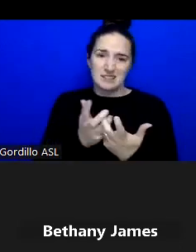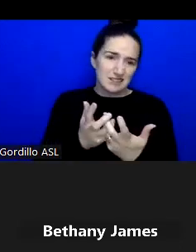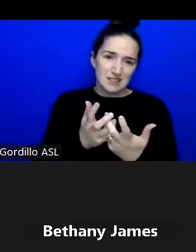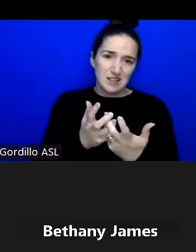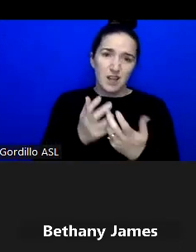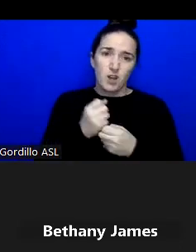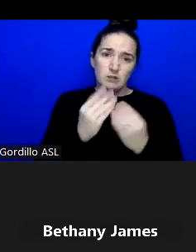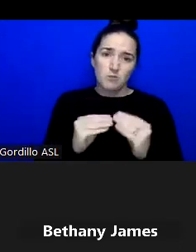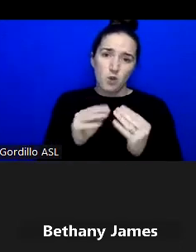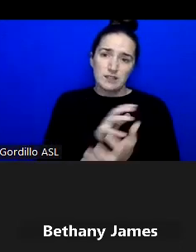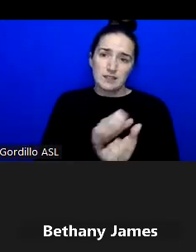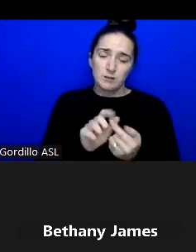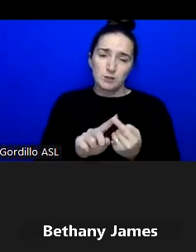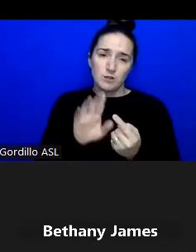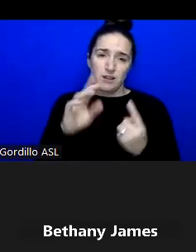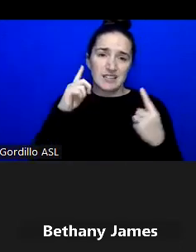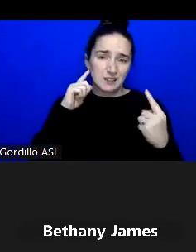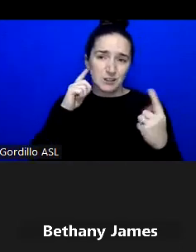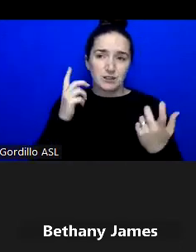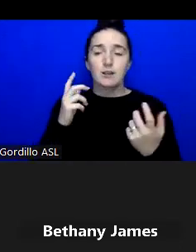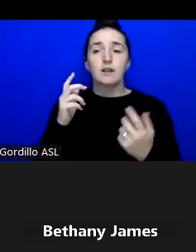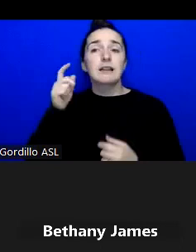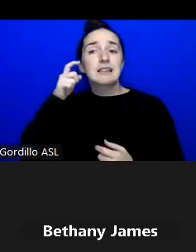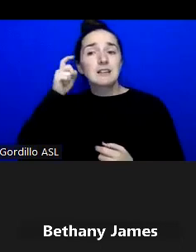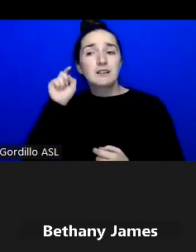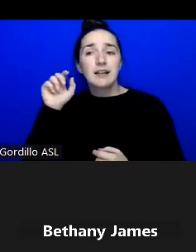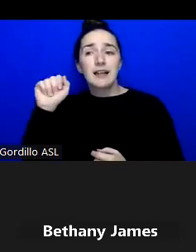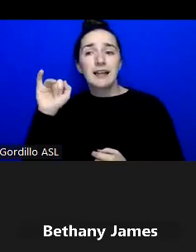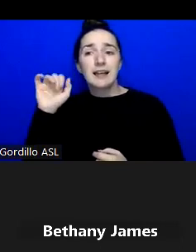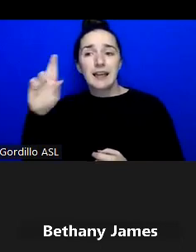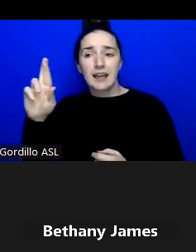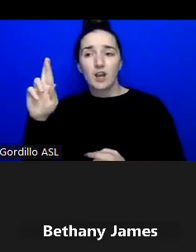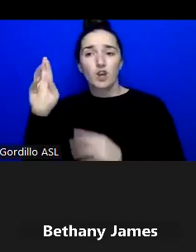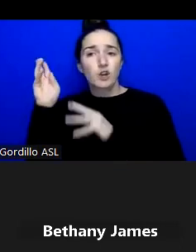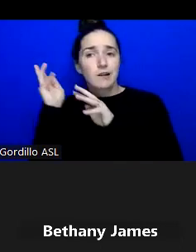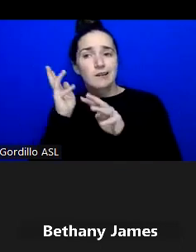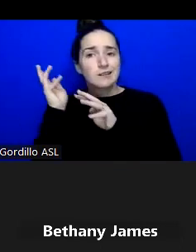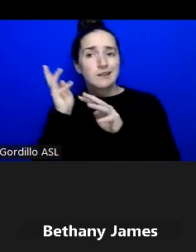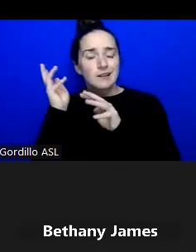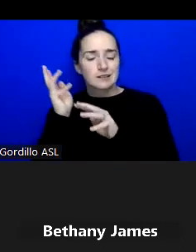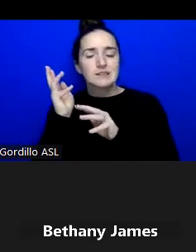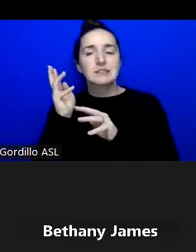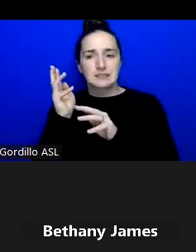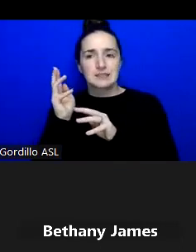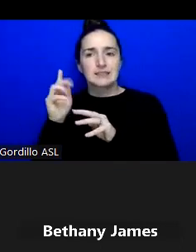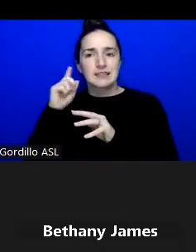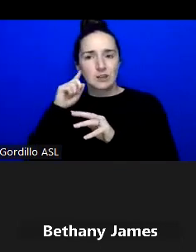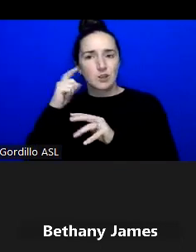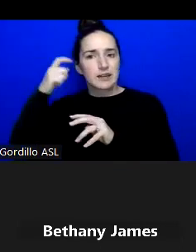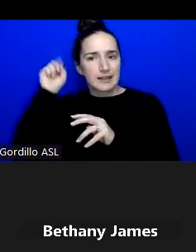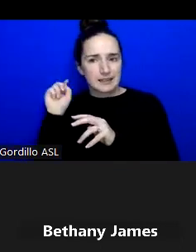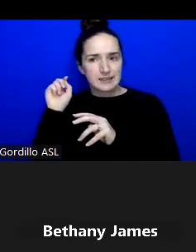hearing. They are air conduction hearing aids, which when we get into testing will, if you're not familiar with that term, make a little bit more sense, but we